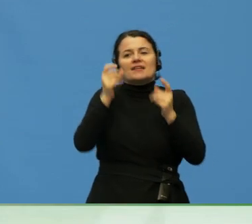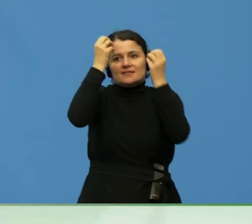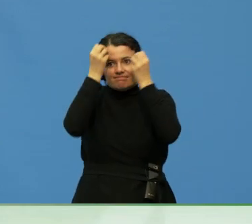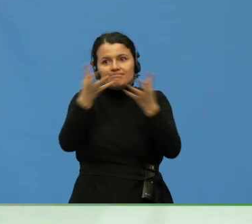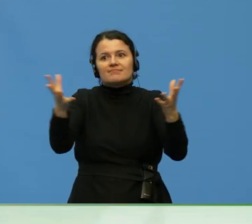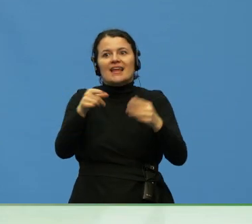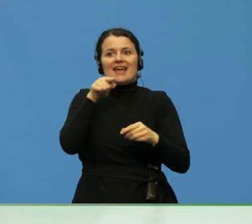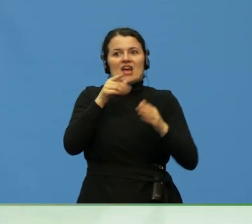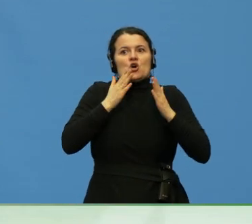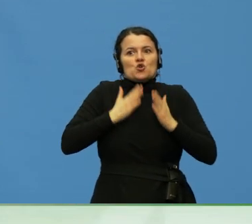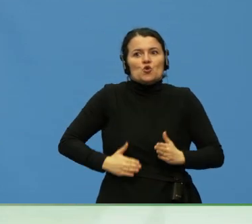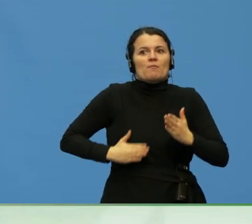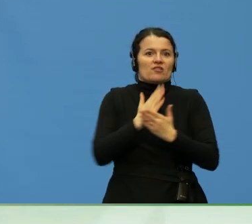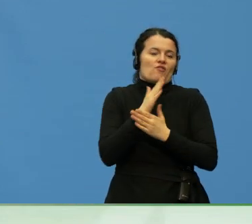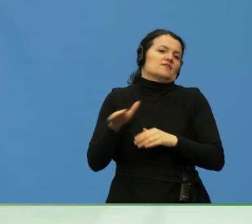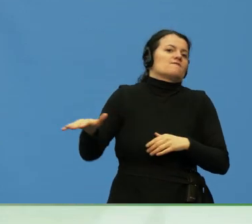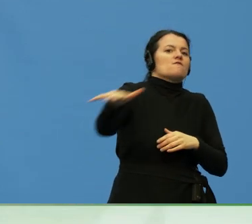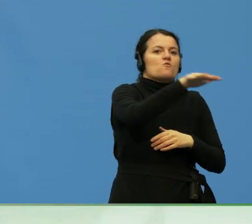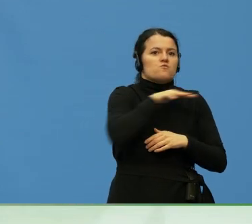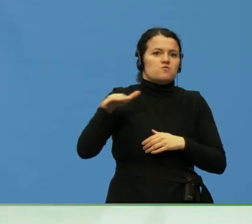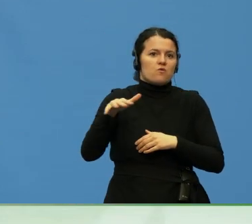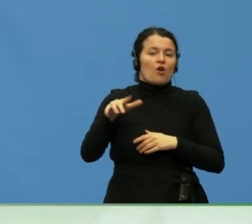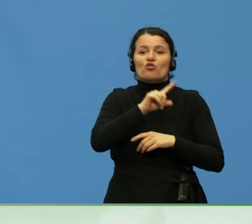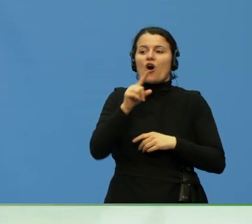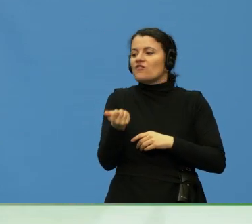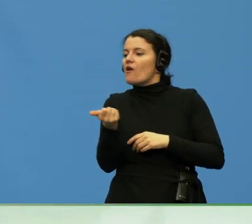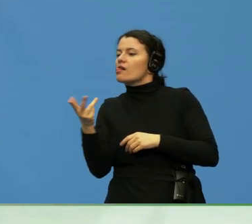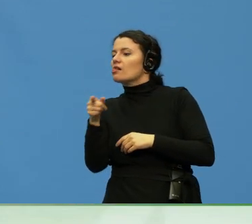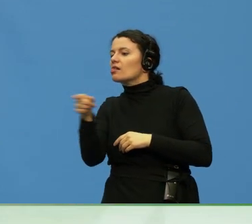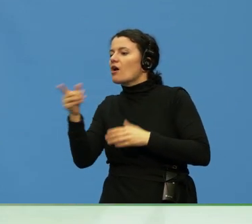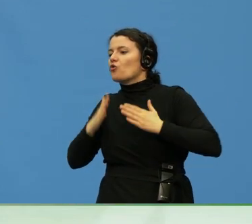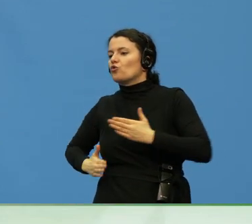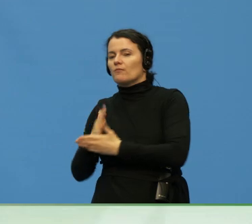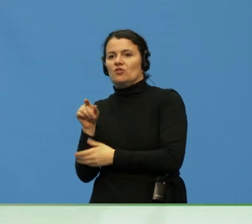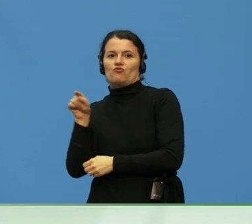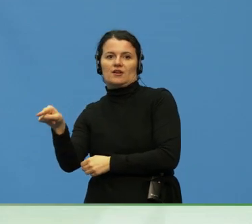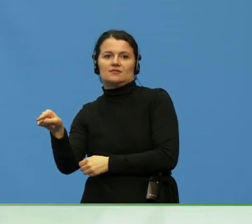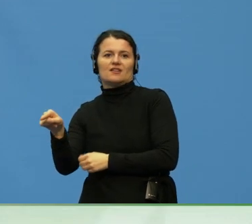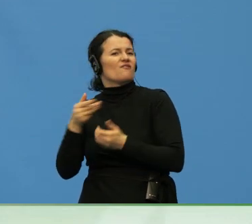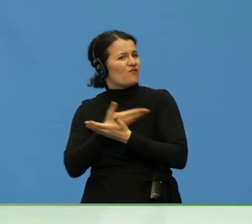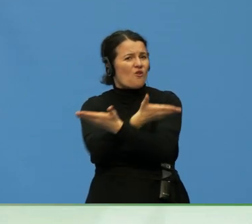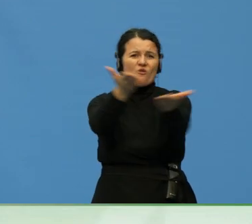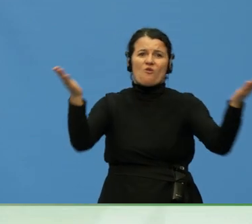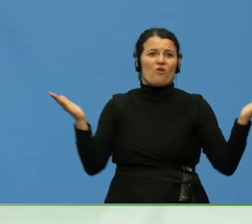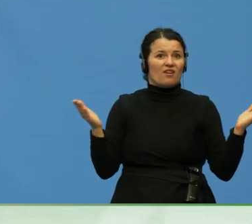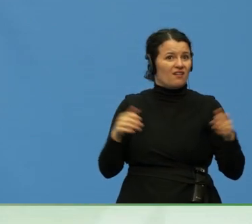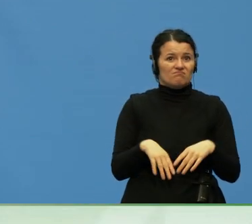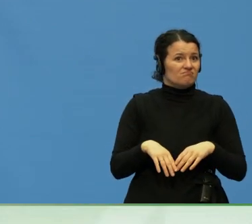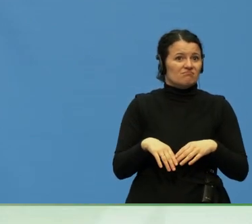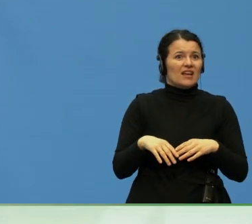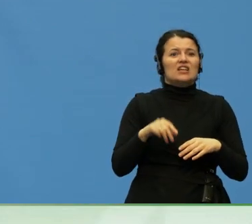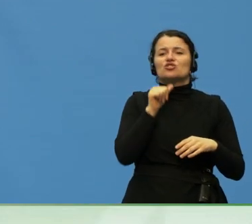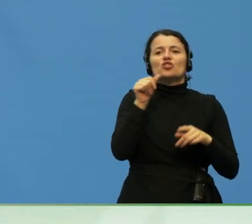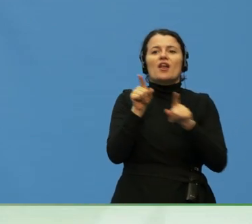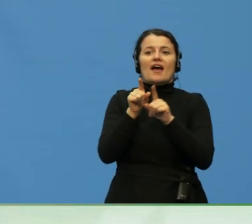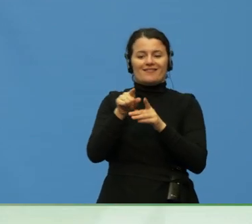that when you are denied access, it's an inaccessible piece of kit. It's I can't get a job. I can't get